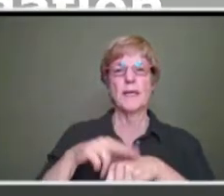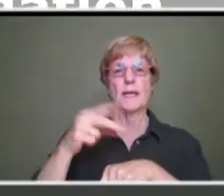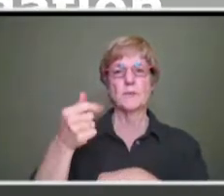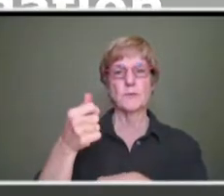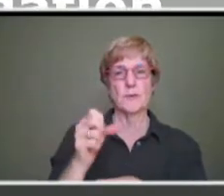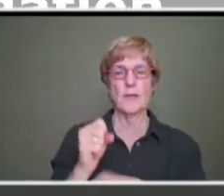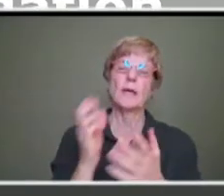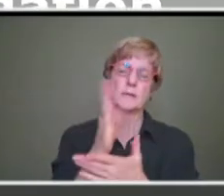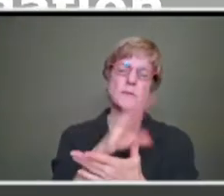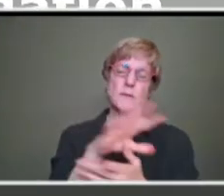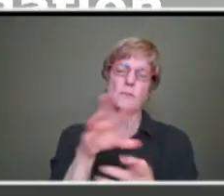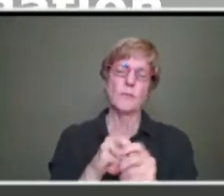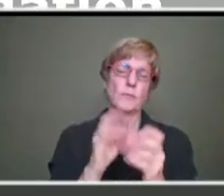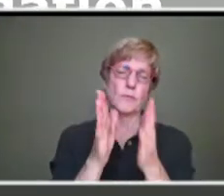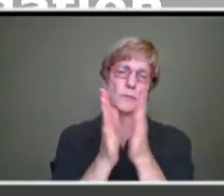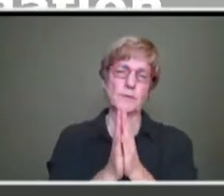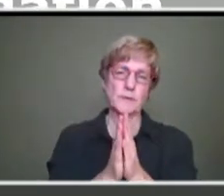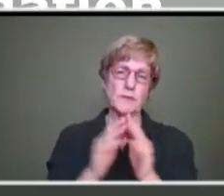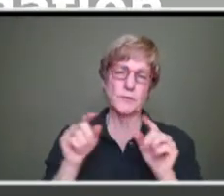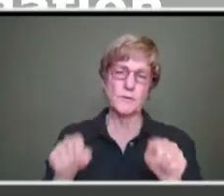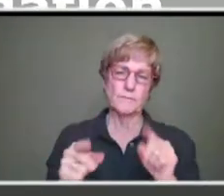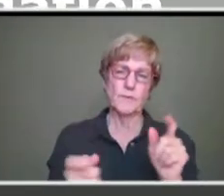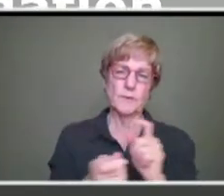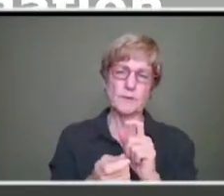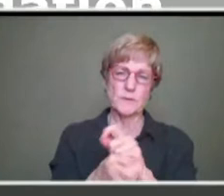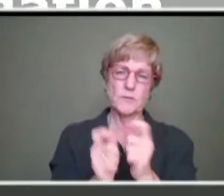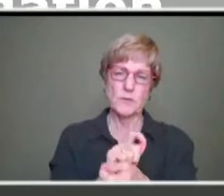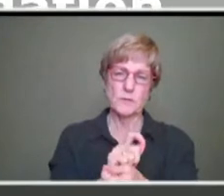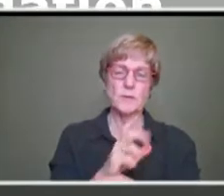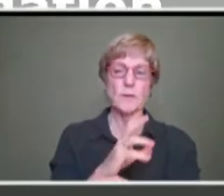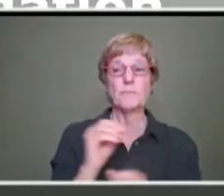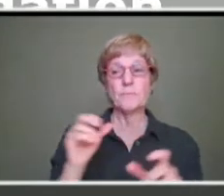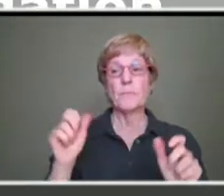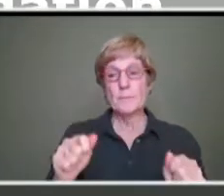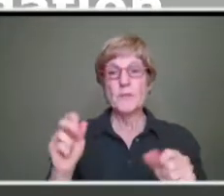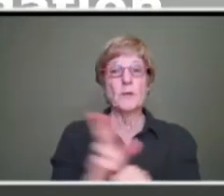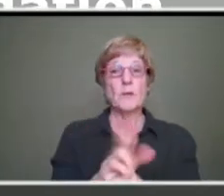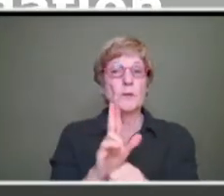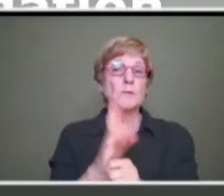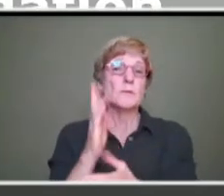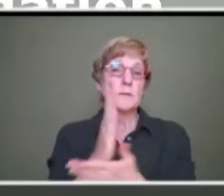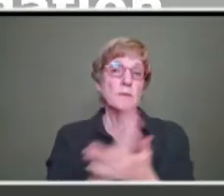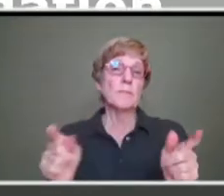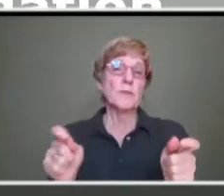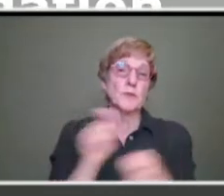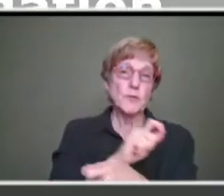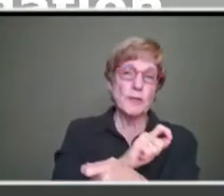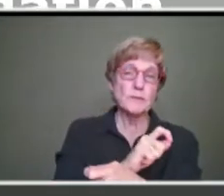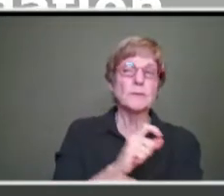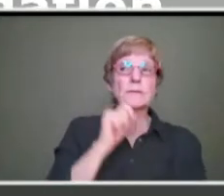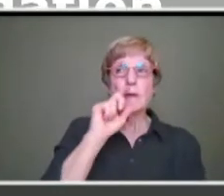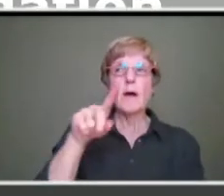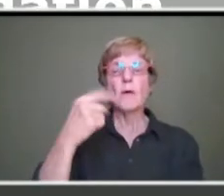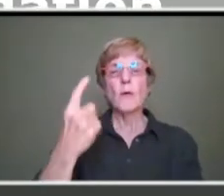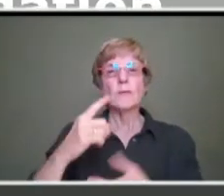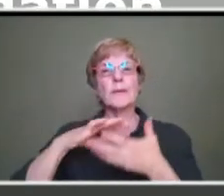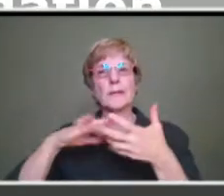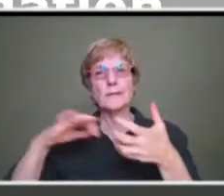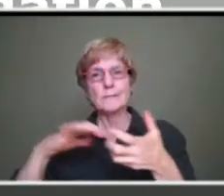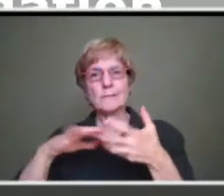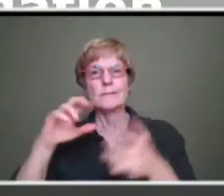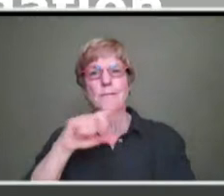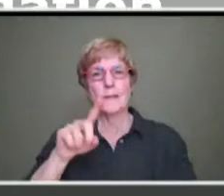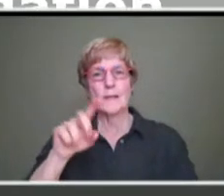group and so with with those kind of potential uses and some of the transition to more of that industrial zoning